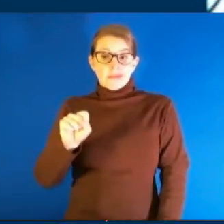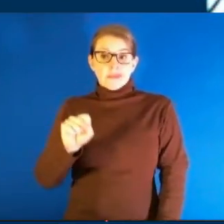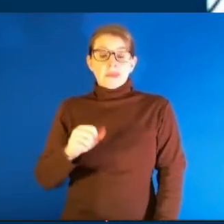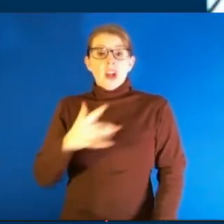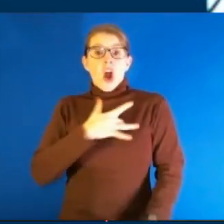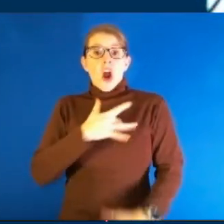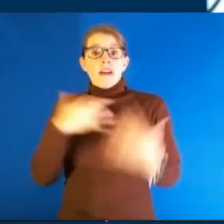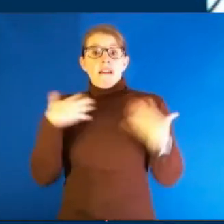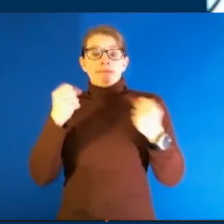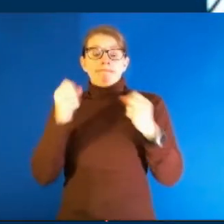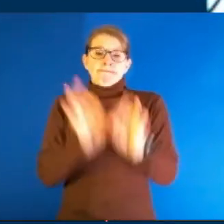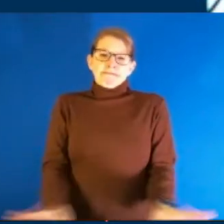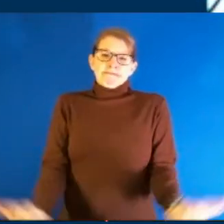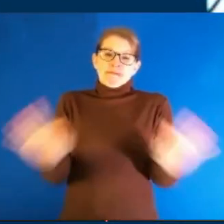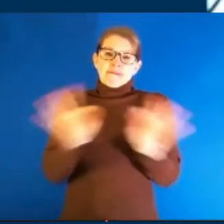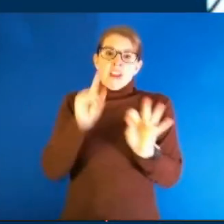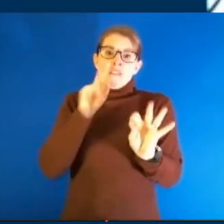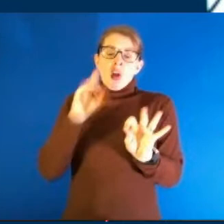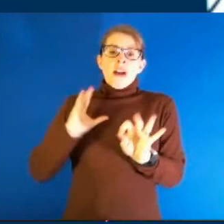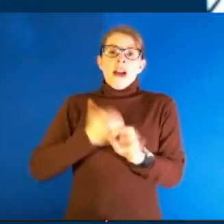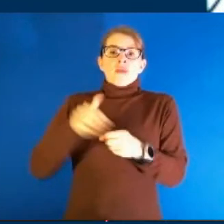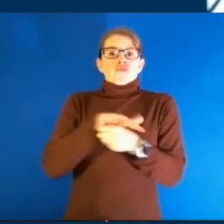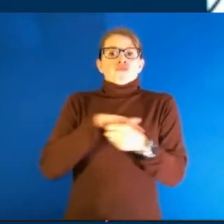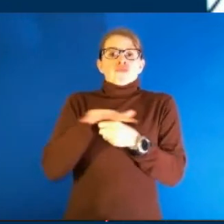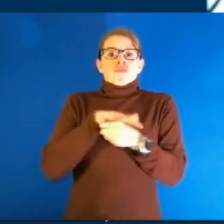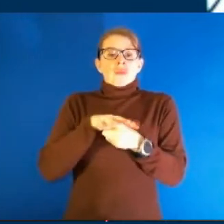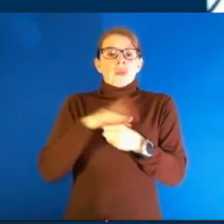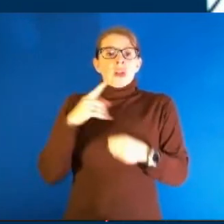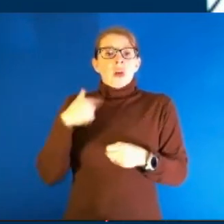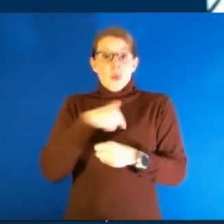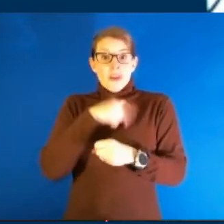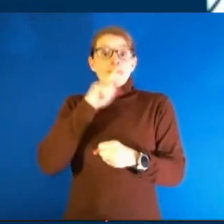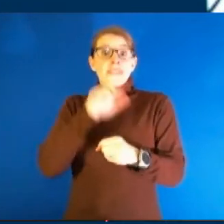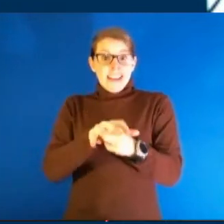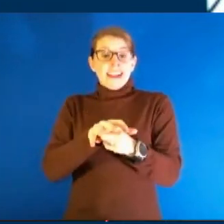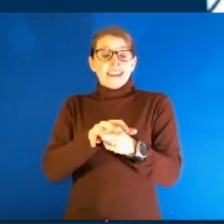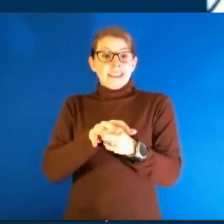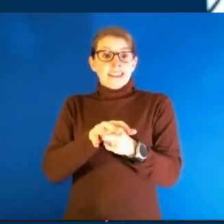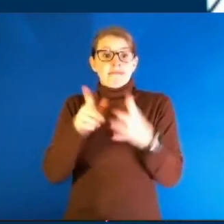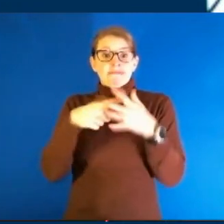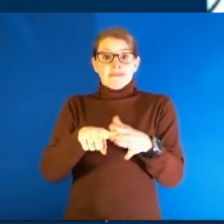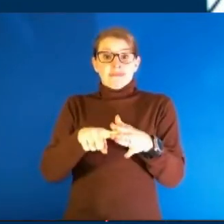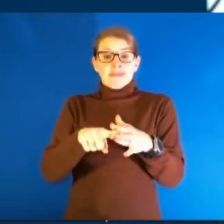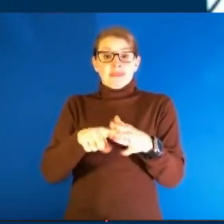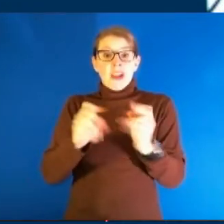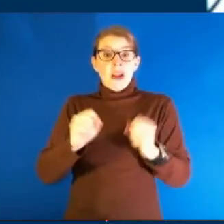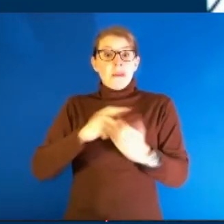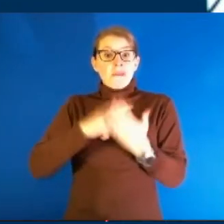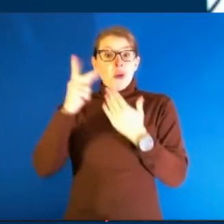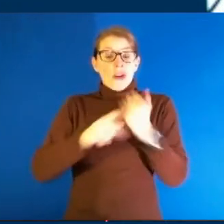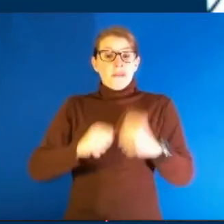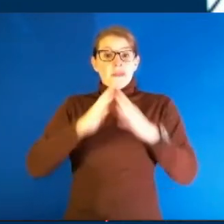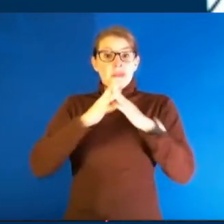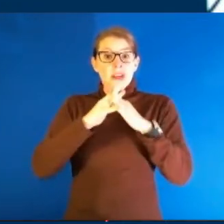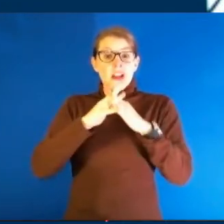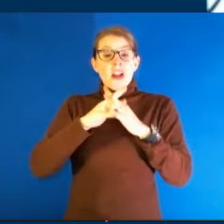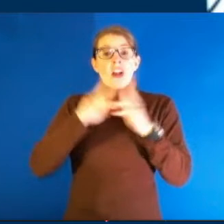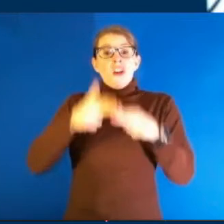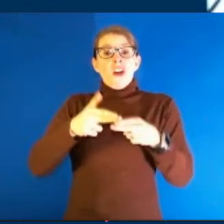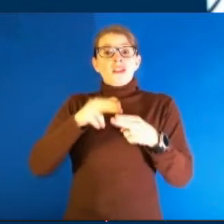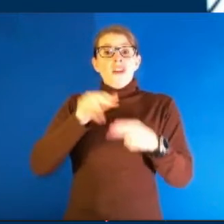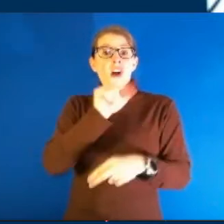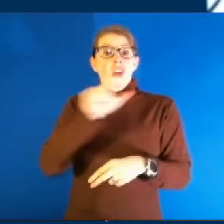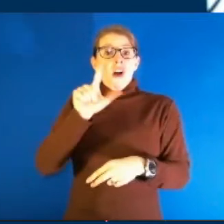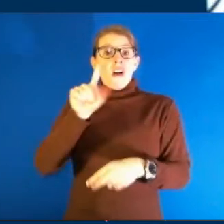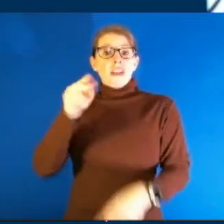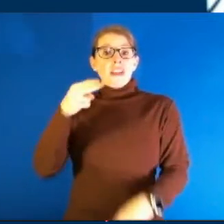important, especially in our region, and it's so important that we have dedicated and began an entire program called All Things Heart. So